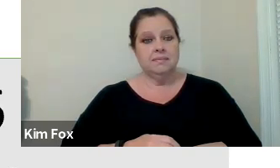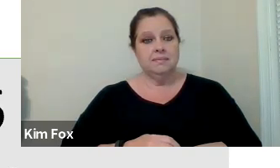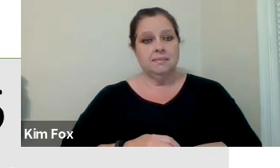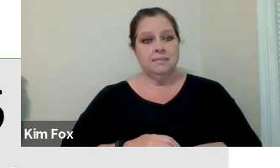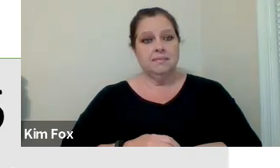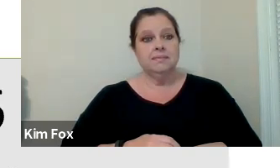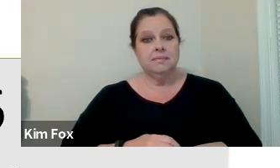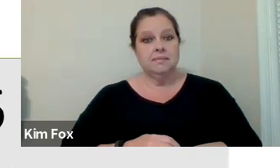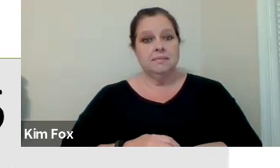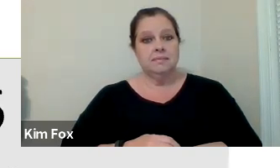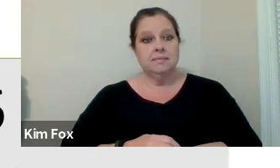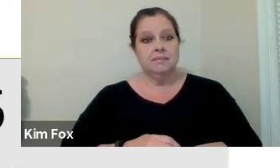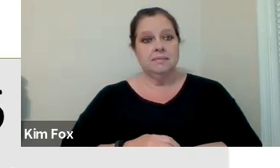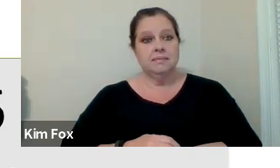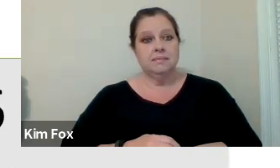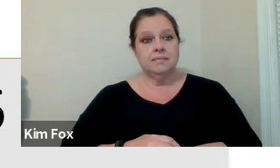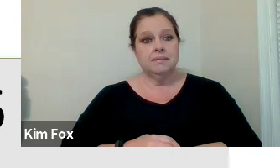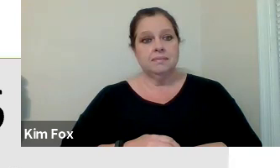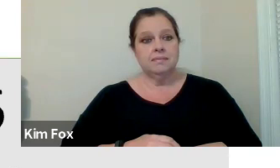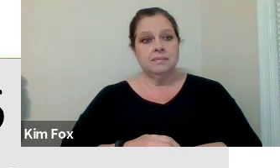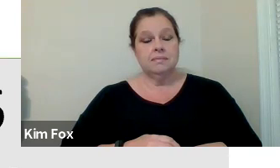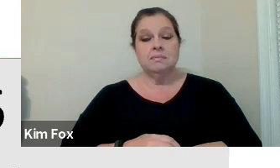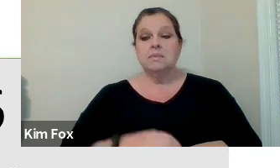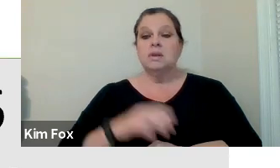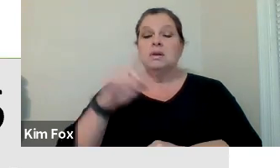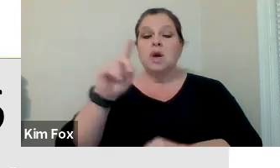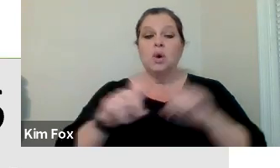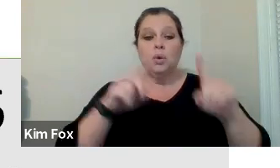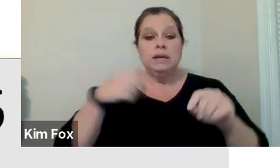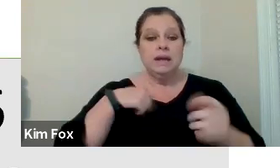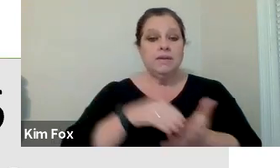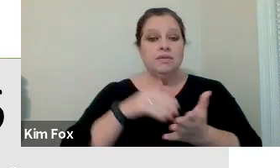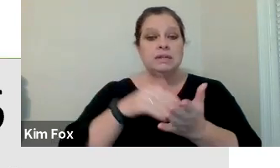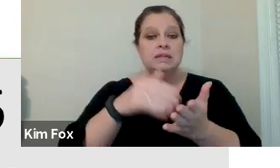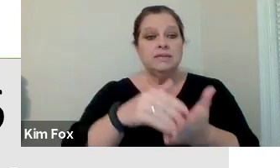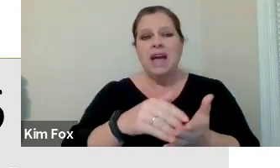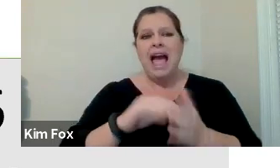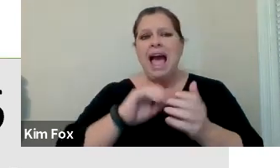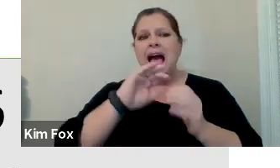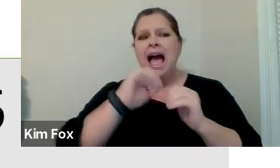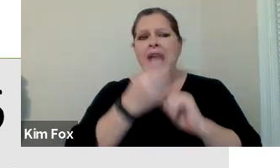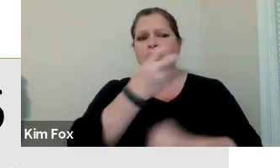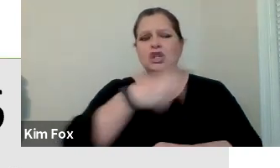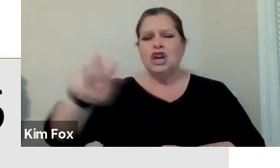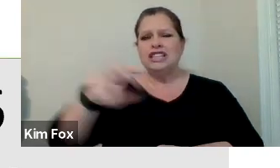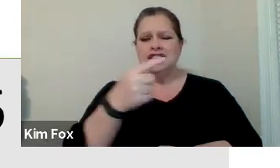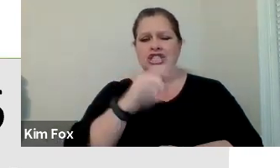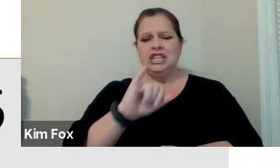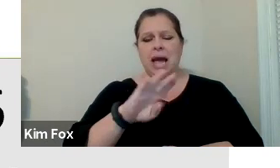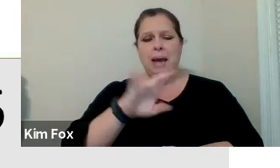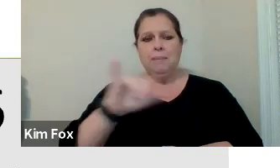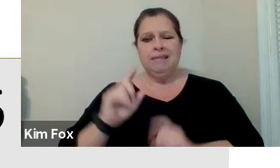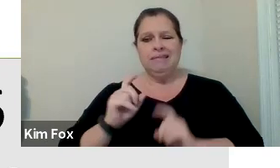A popular question I receive often over the years is, how do I transfer my GI Bill to my